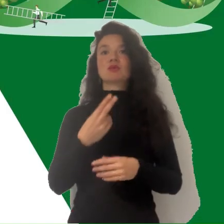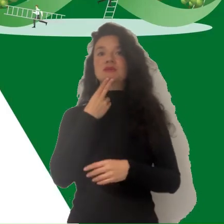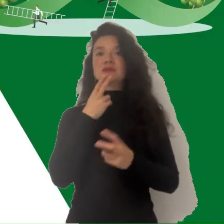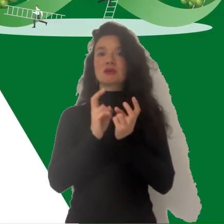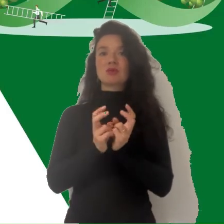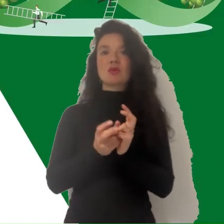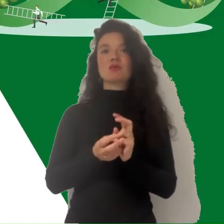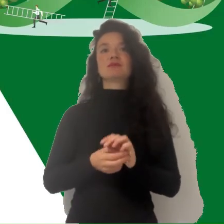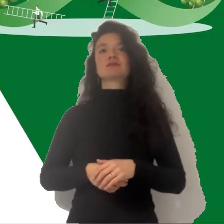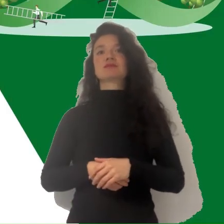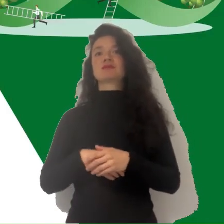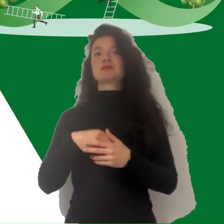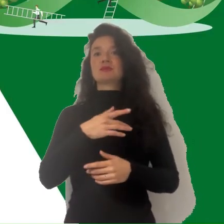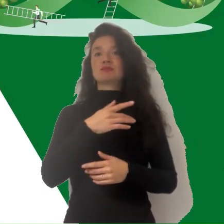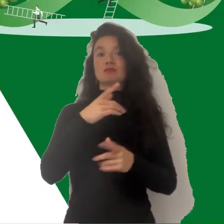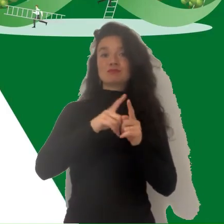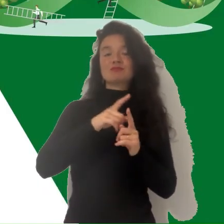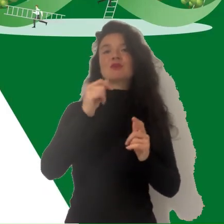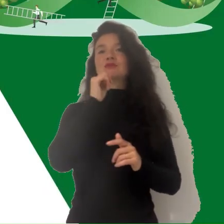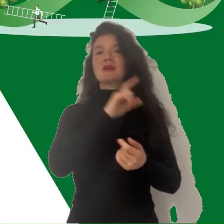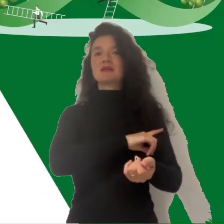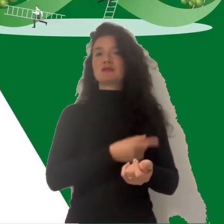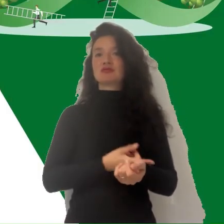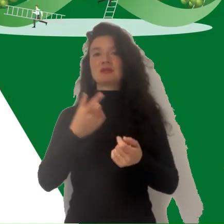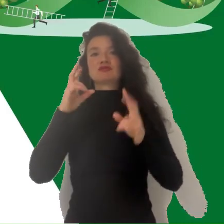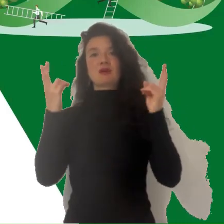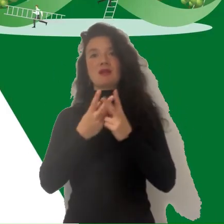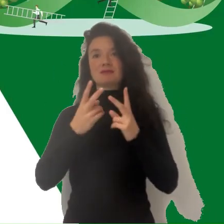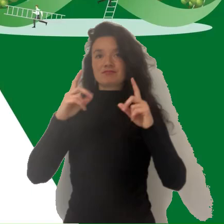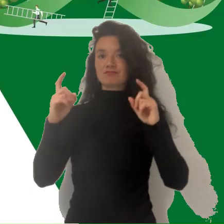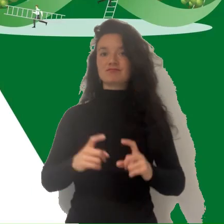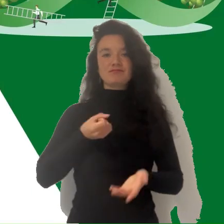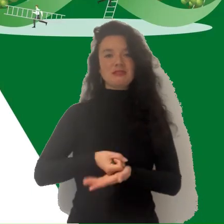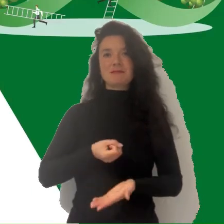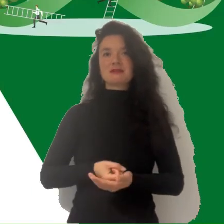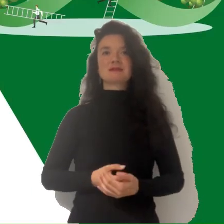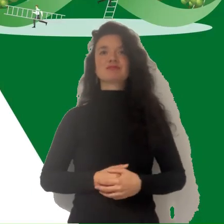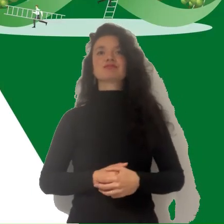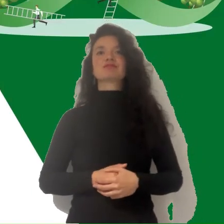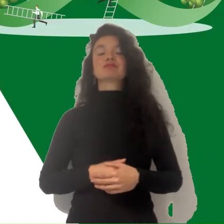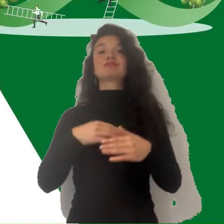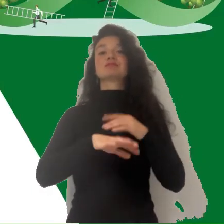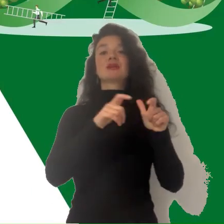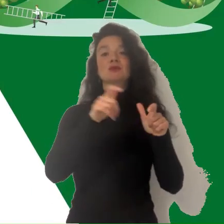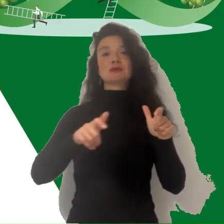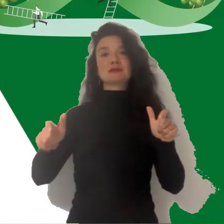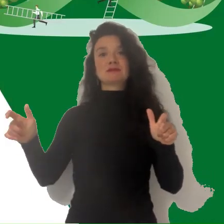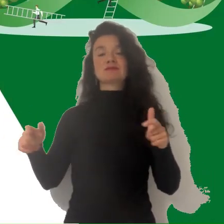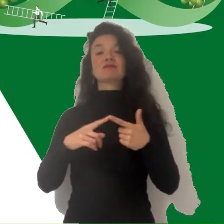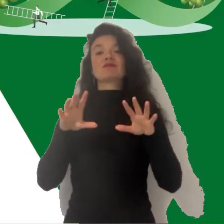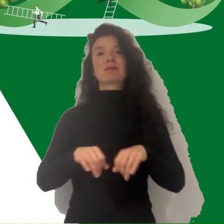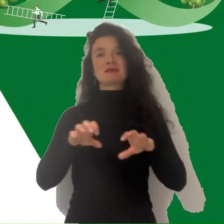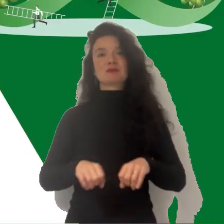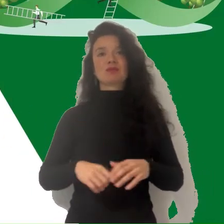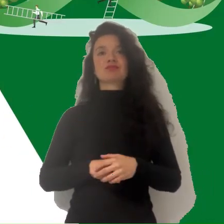eco-friendly products, and minimize energy consumption in general. On industry and manufacturing,